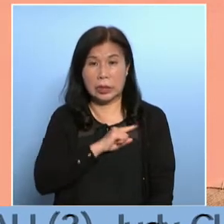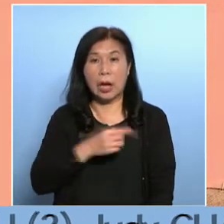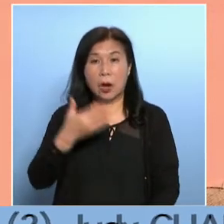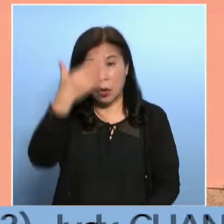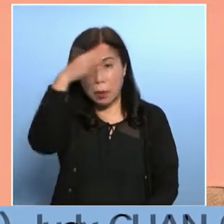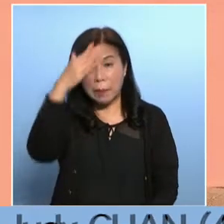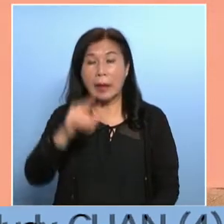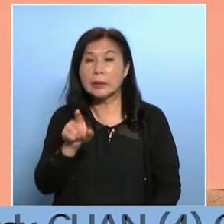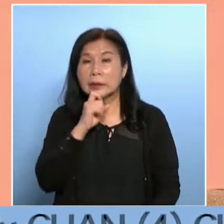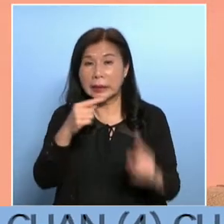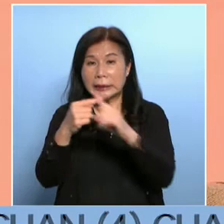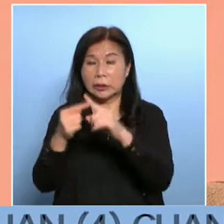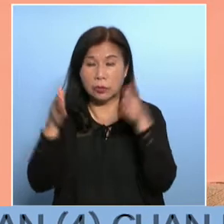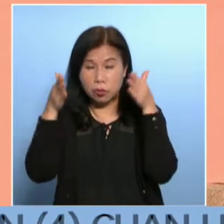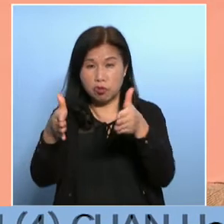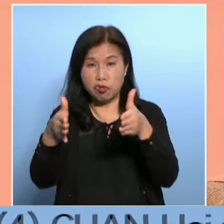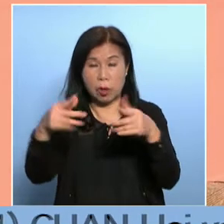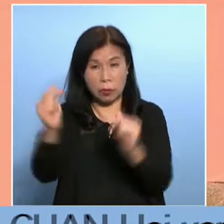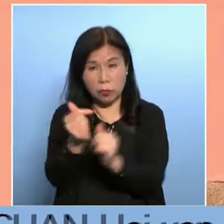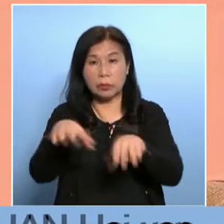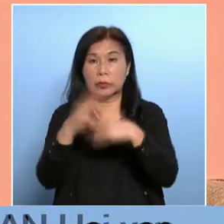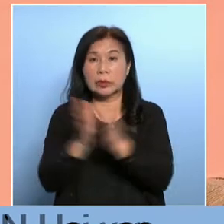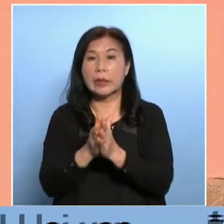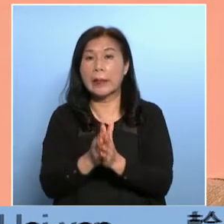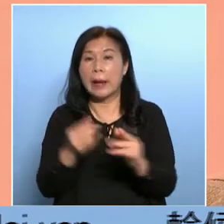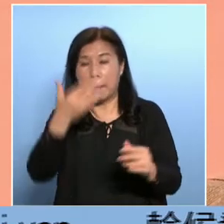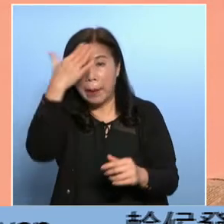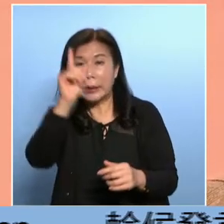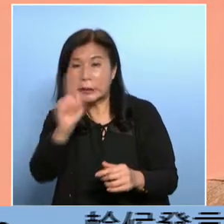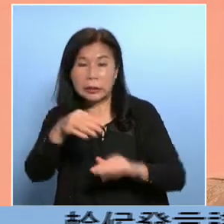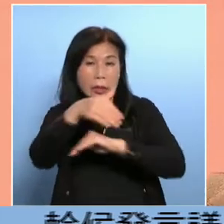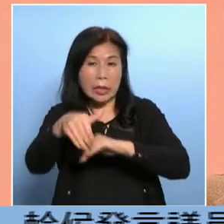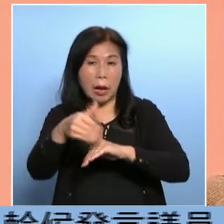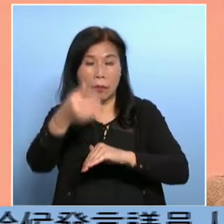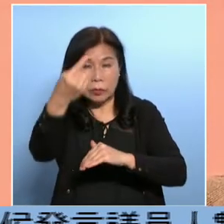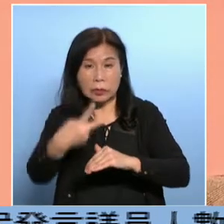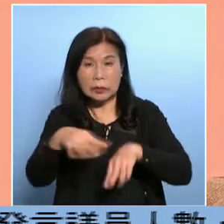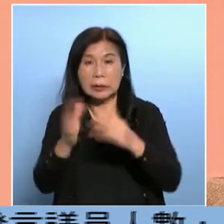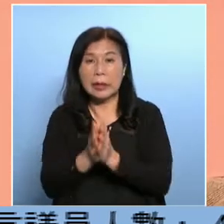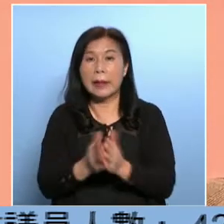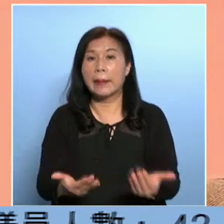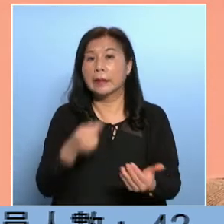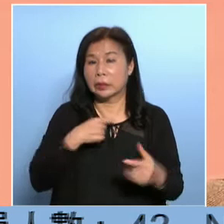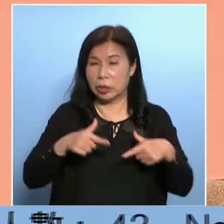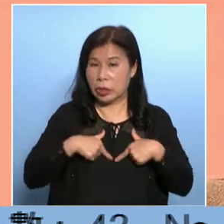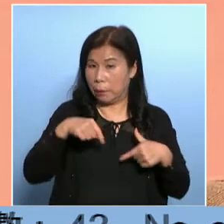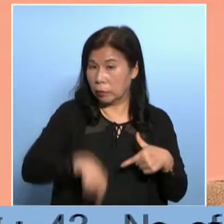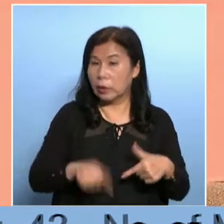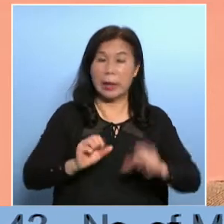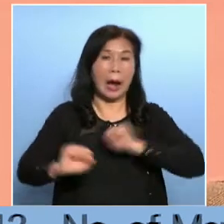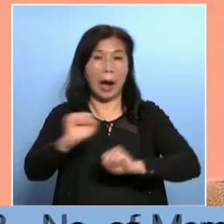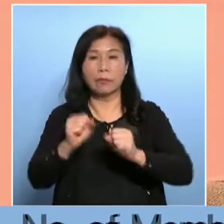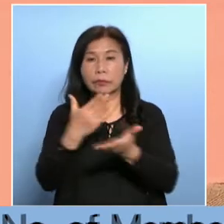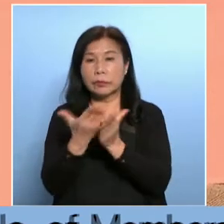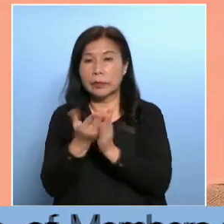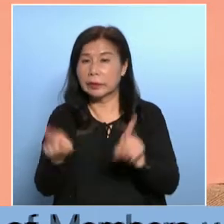I believe when the people can actually understand the goals and the objectives, implications of our